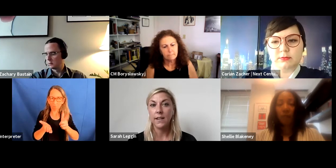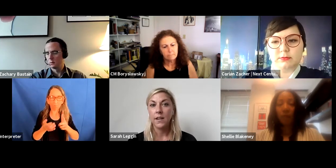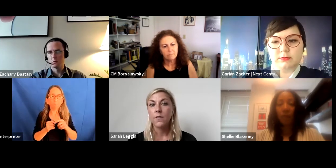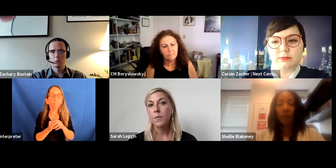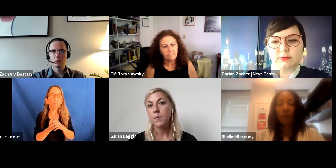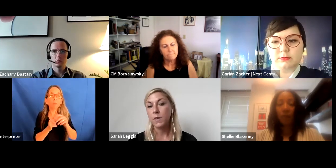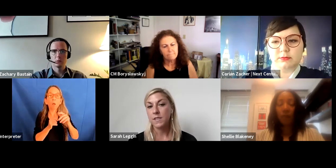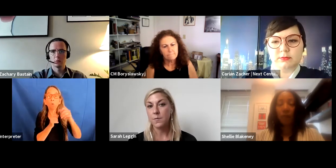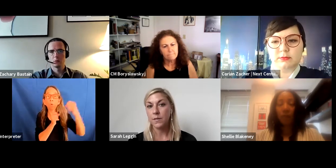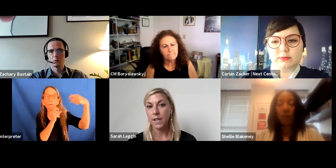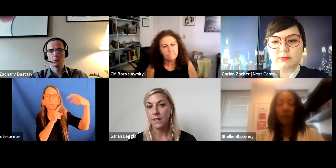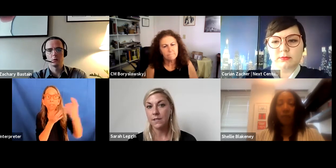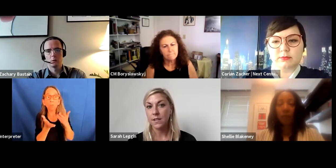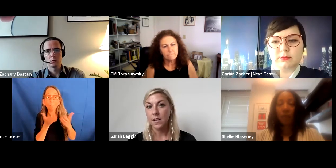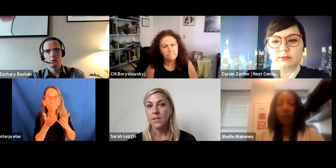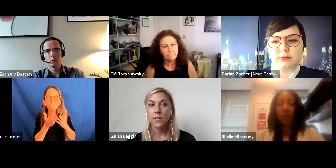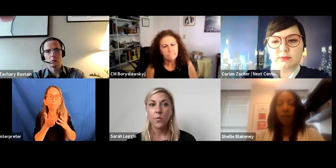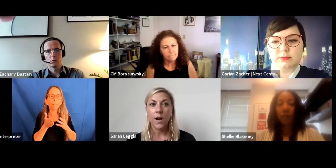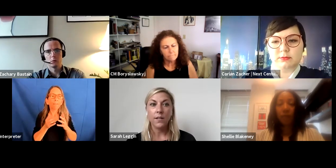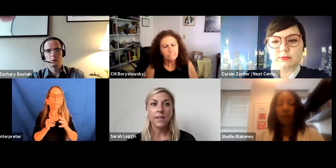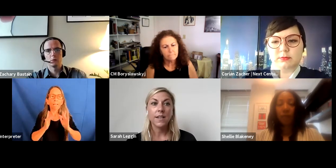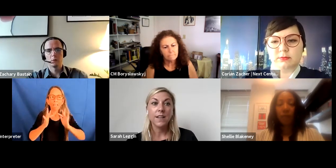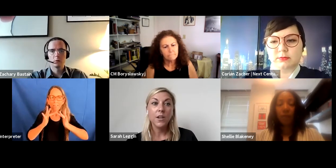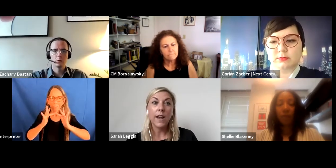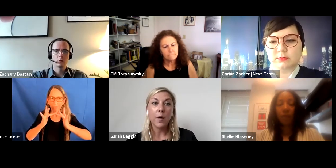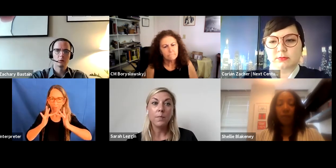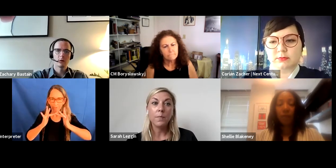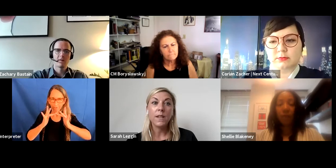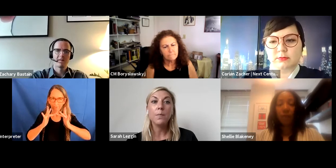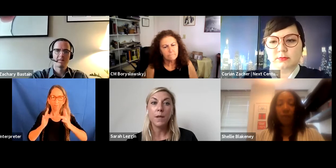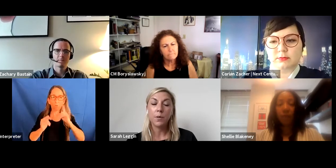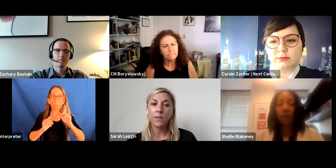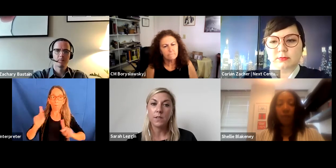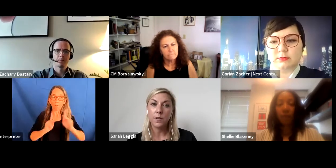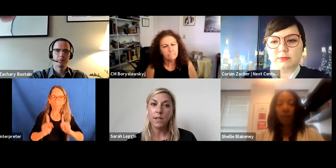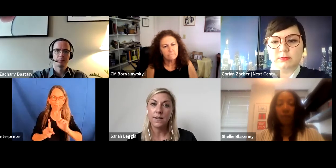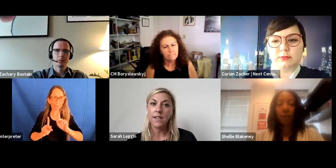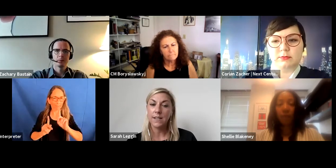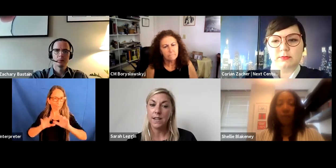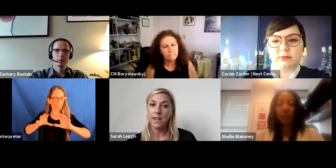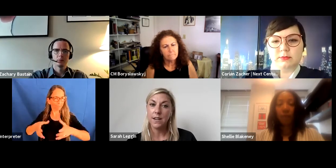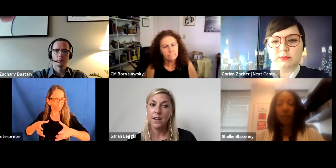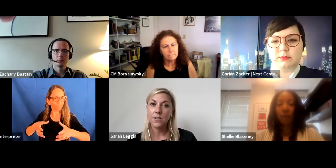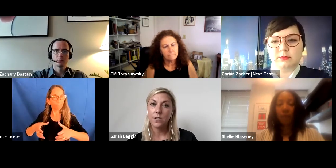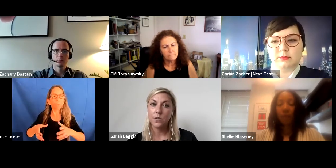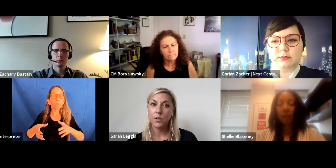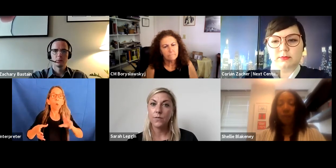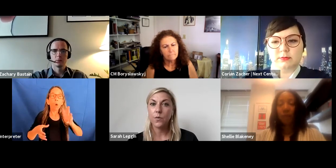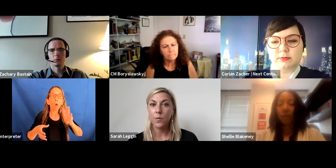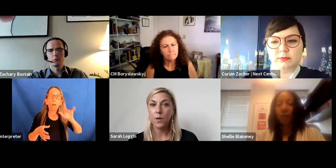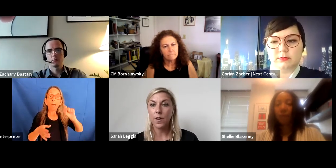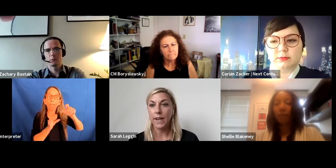divide for people with disabilities, so that wireless can continue to help keep people with disabilities connected